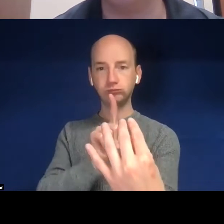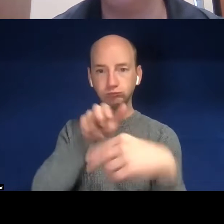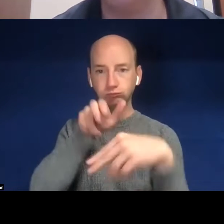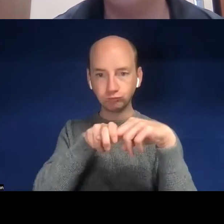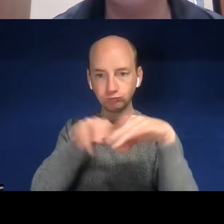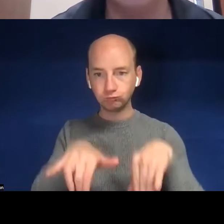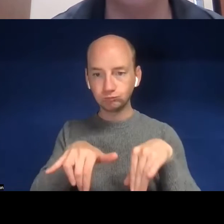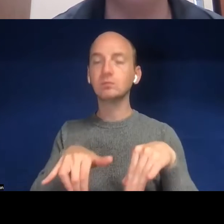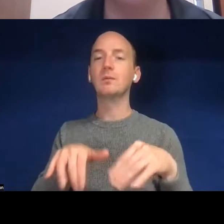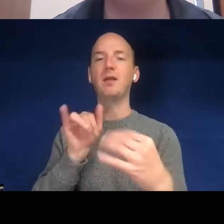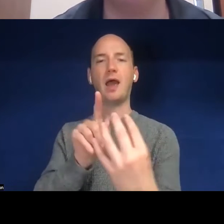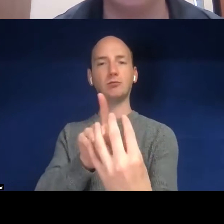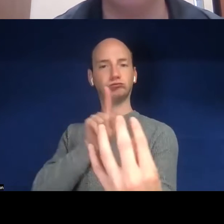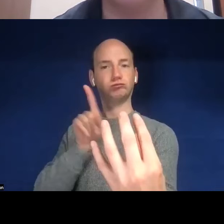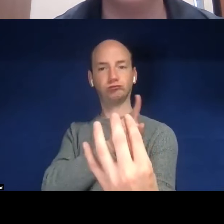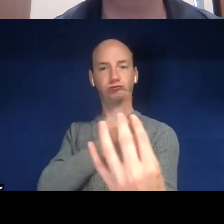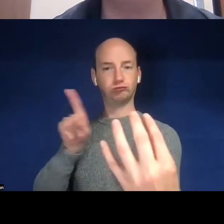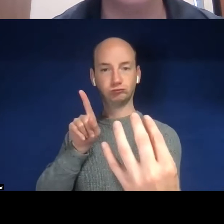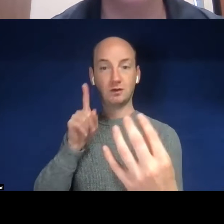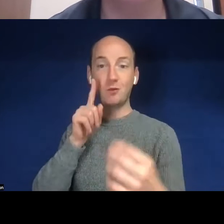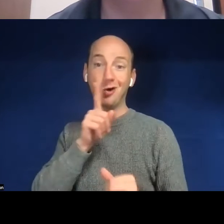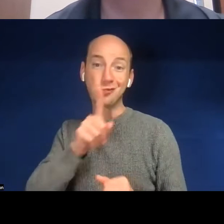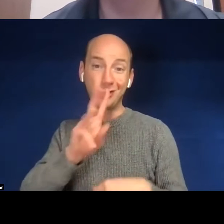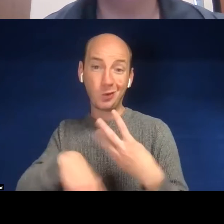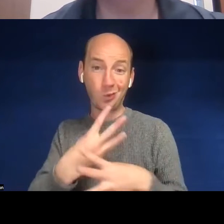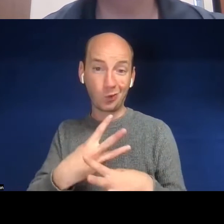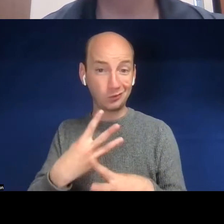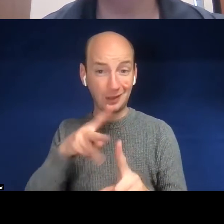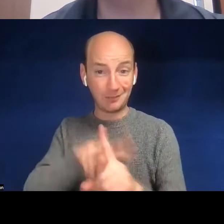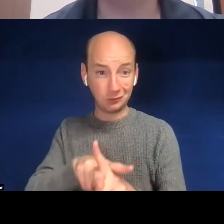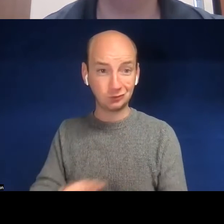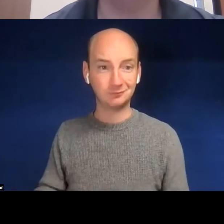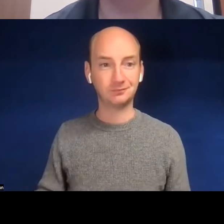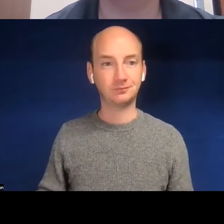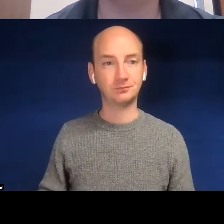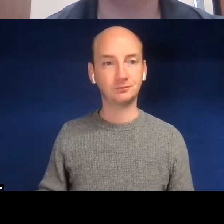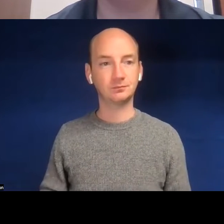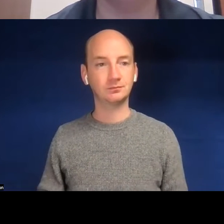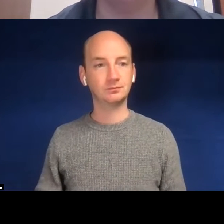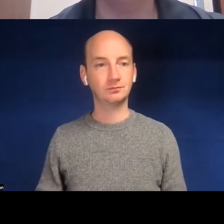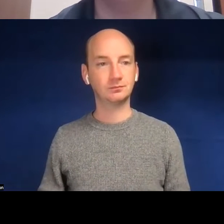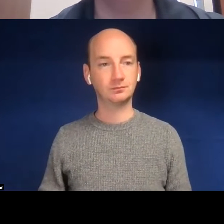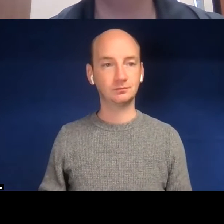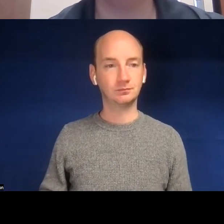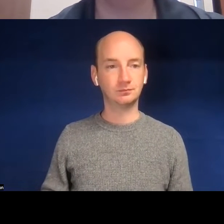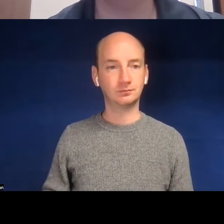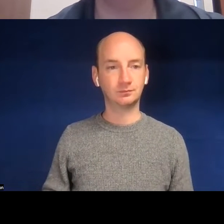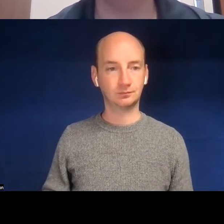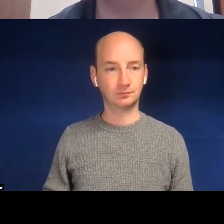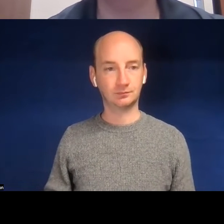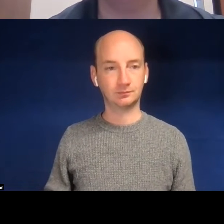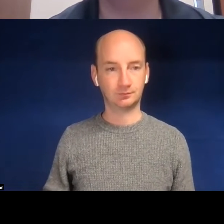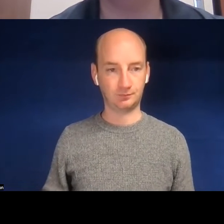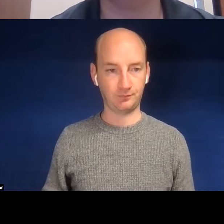daily conditions in our future publications. So I'd like to kind of show you what the data looks like. The